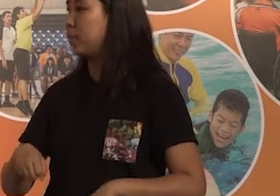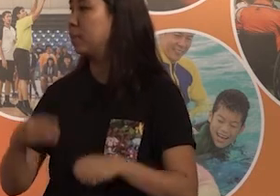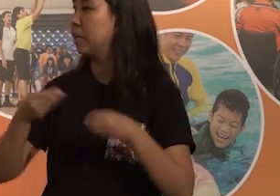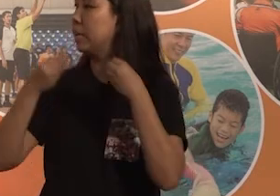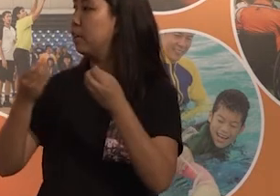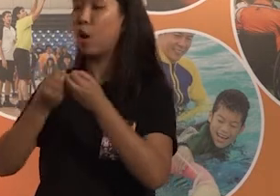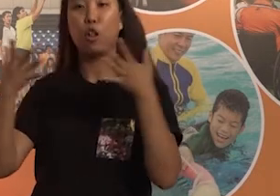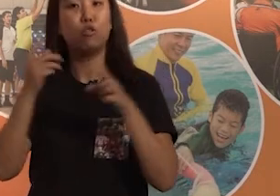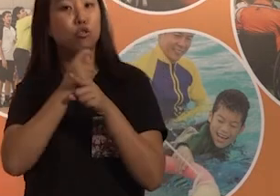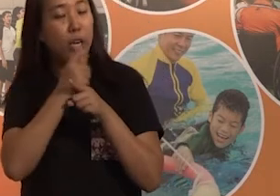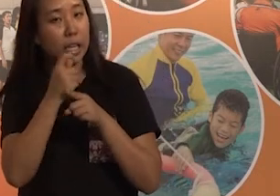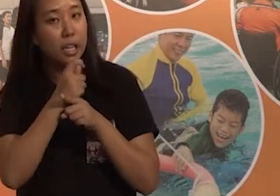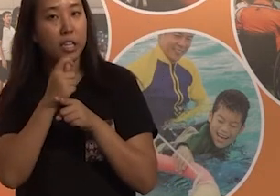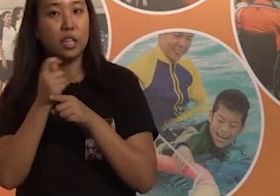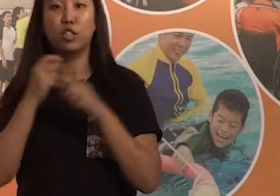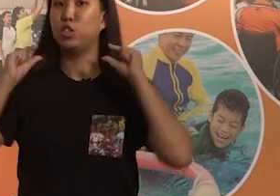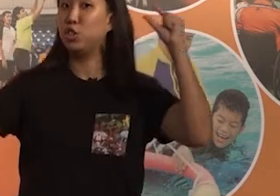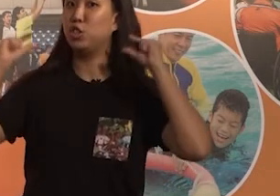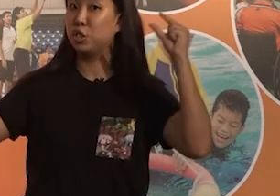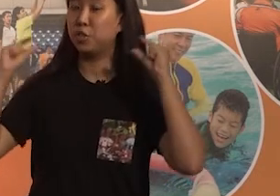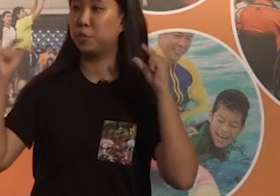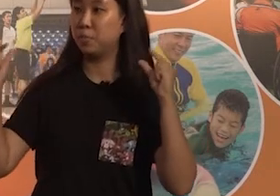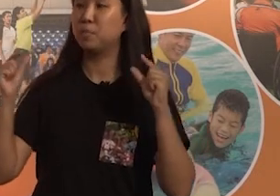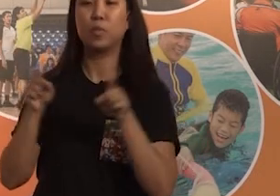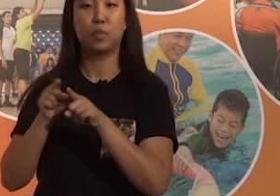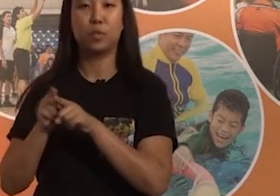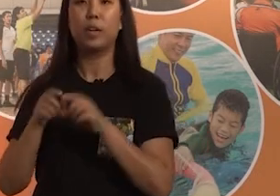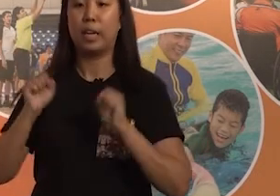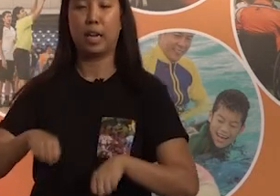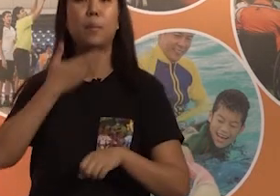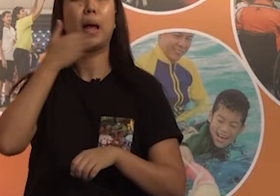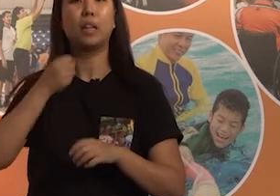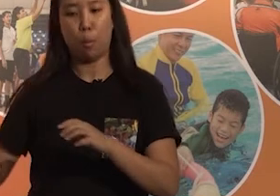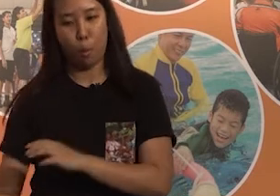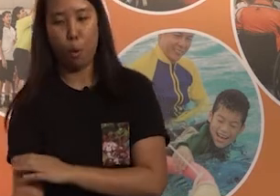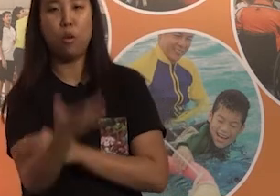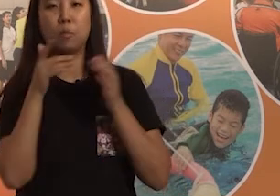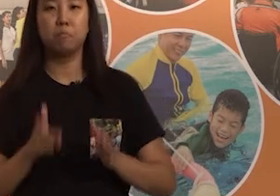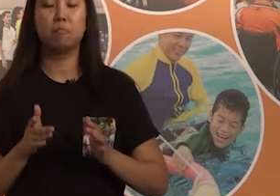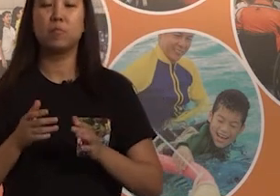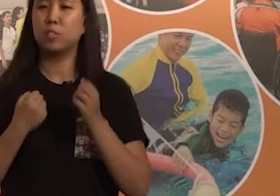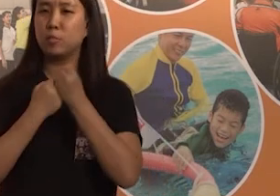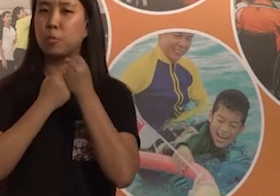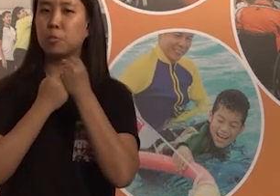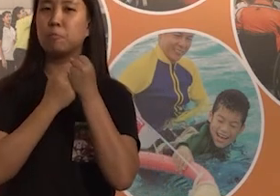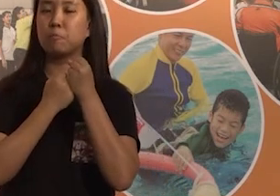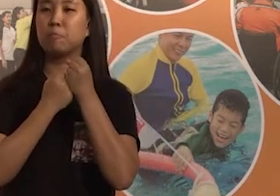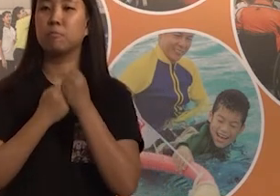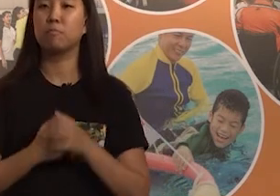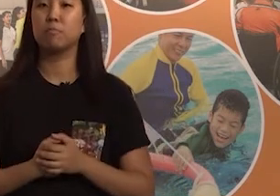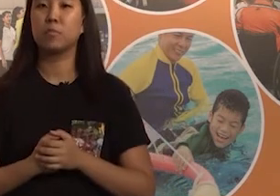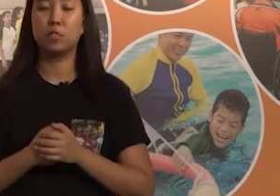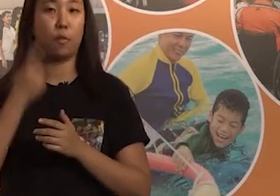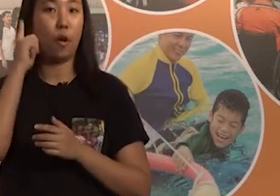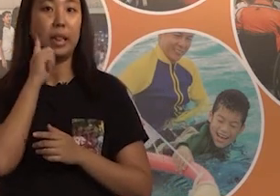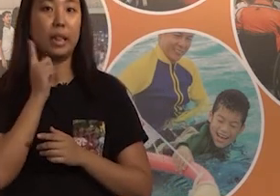lot of training sessions, gym sessions, so that we can be a better bowler. So they have been very supportive and letting us actually for Deaf